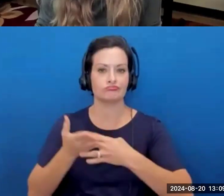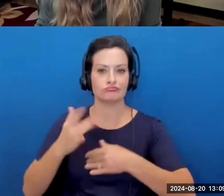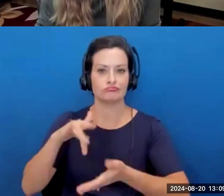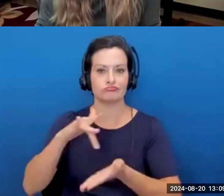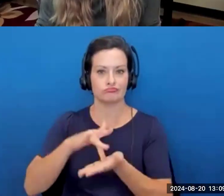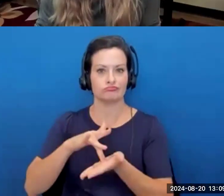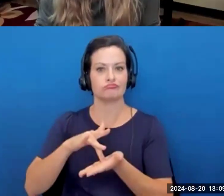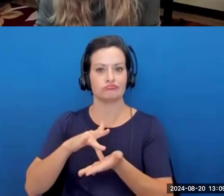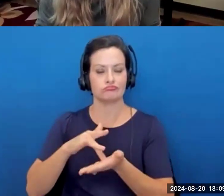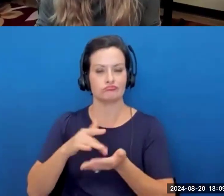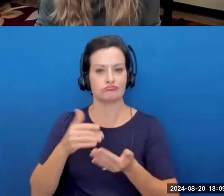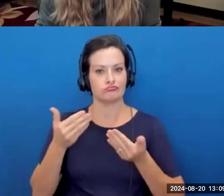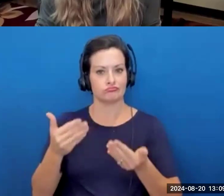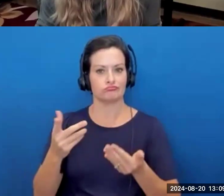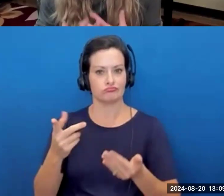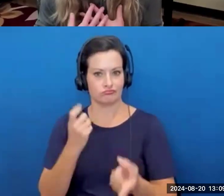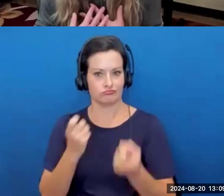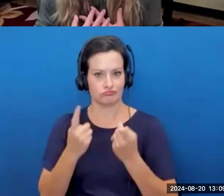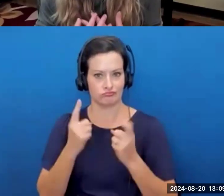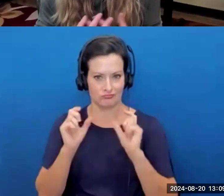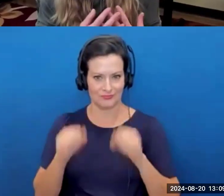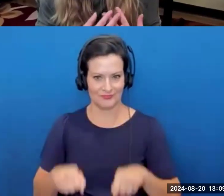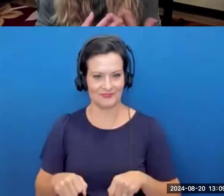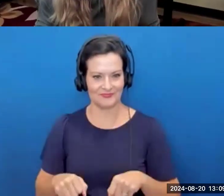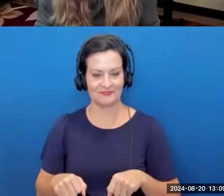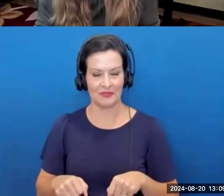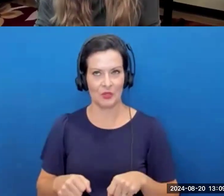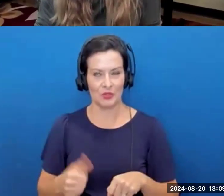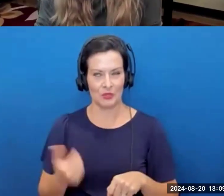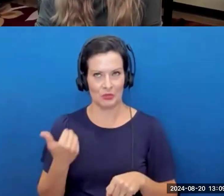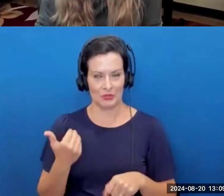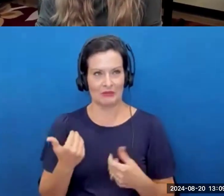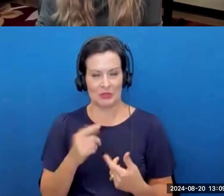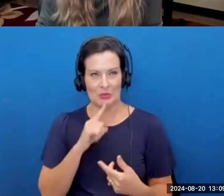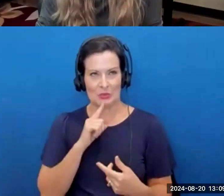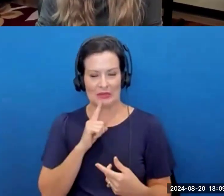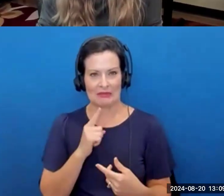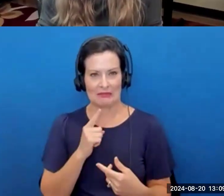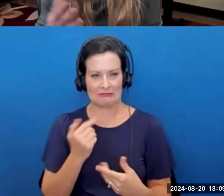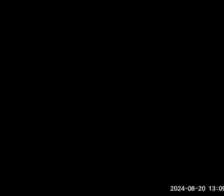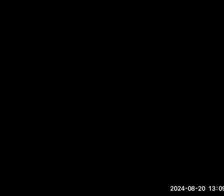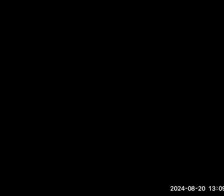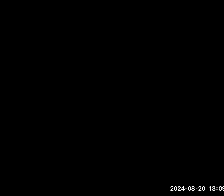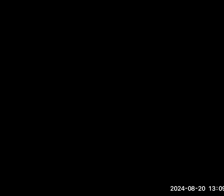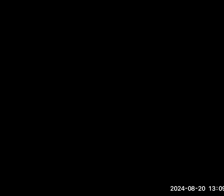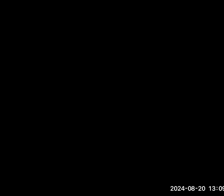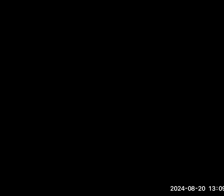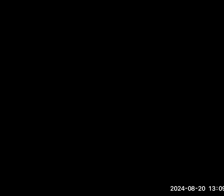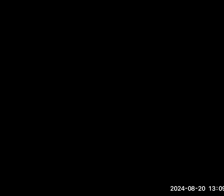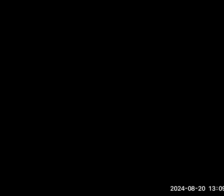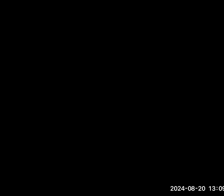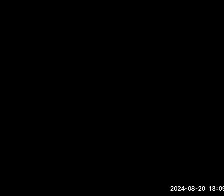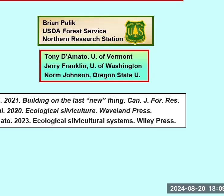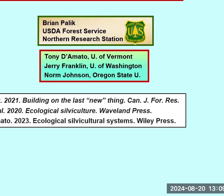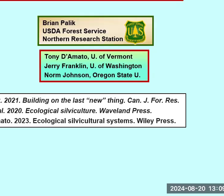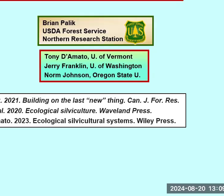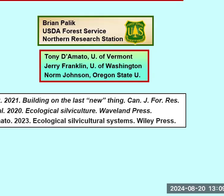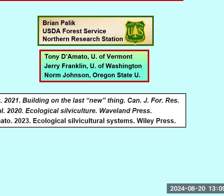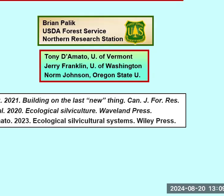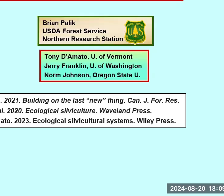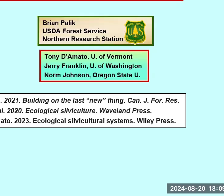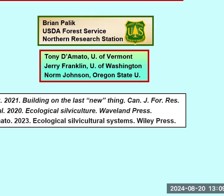have a pause for questions. I'm saying this out loud to remind myself as moderator, Brian as presenter, and then encourage all of you